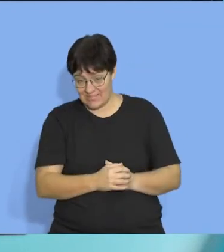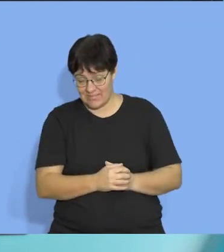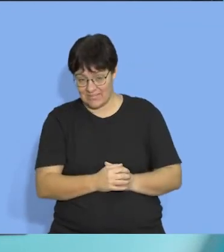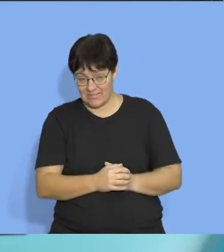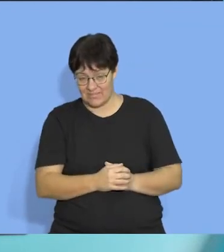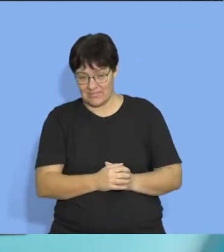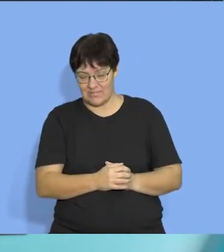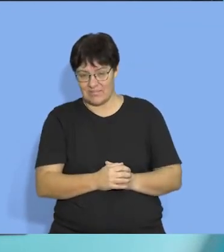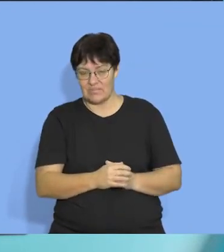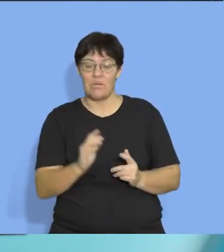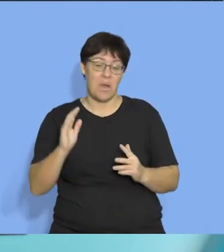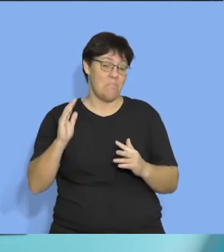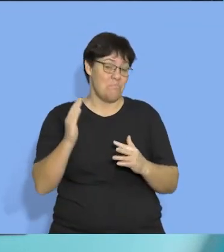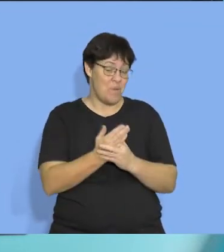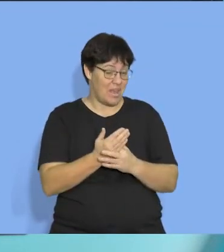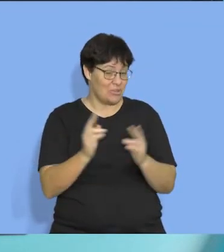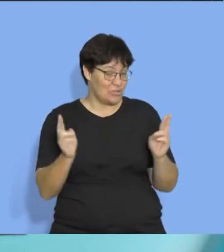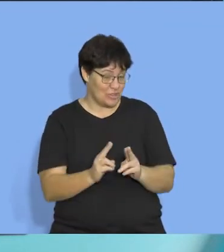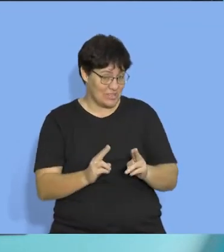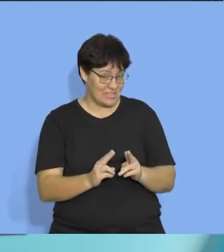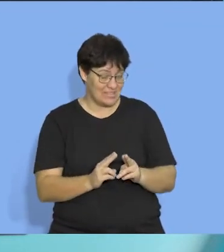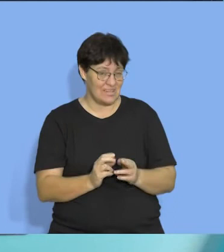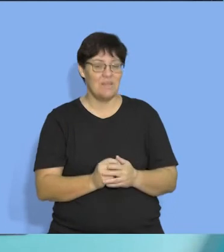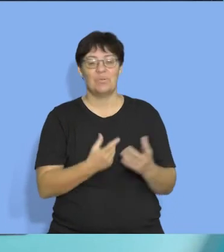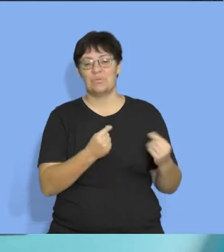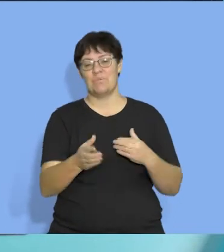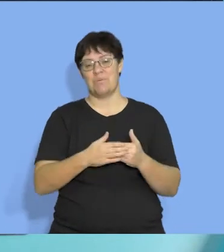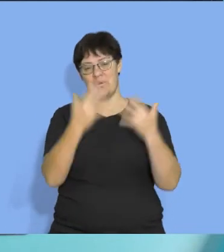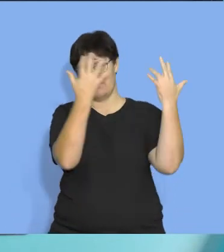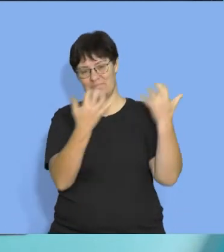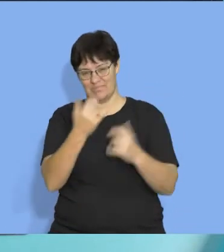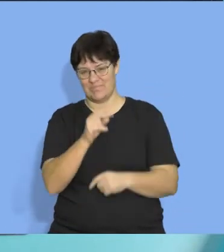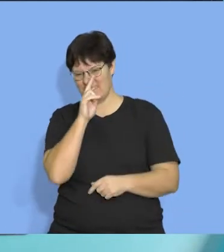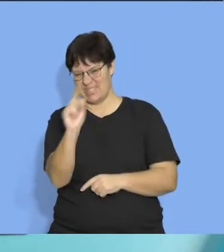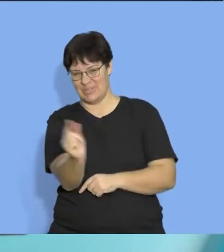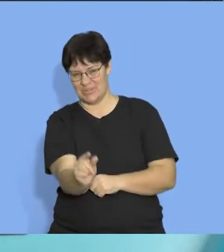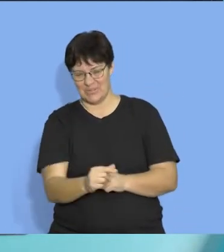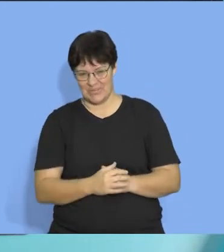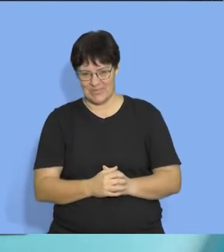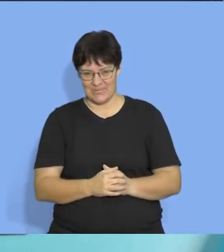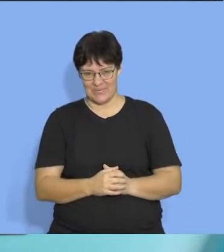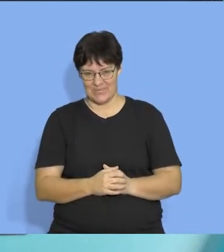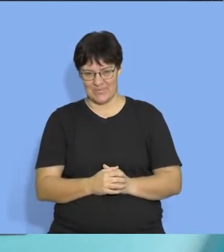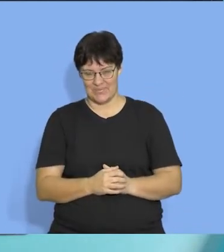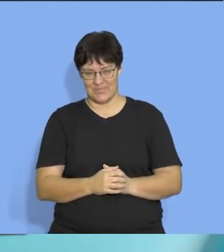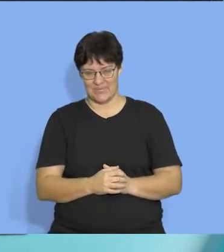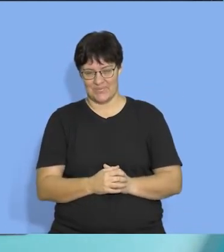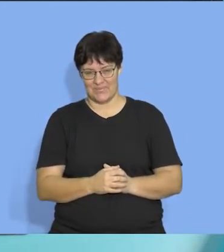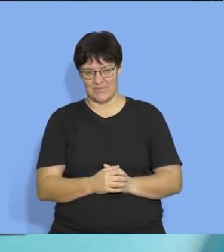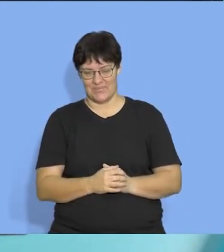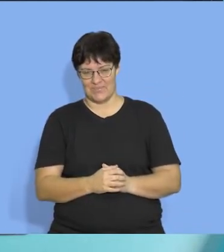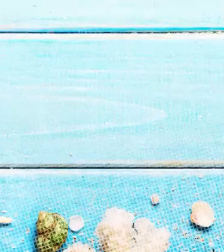for you, all right? So we're going to take a short break, and then we're going to do some more calculations. So I'll see you in a couple of